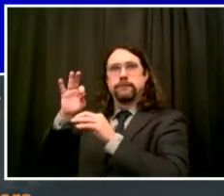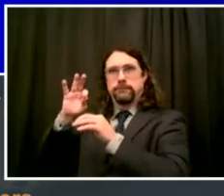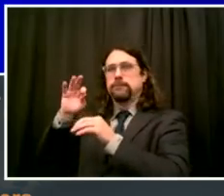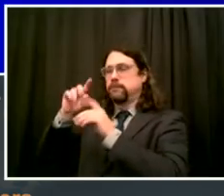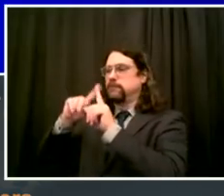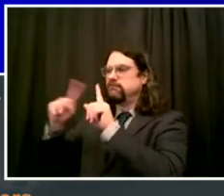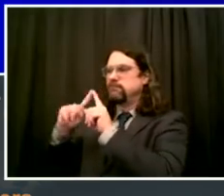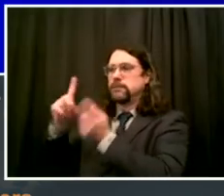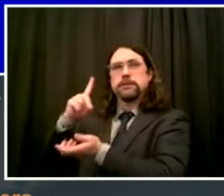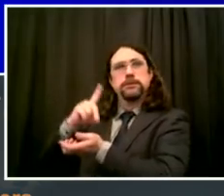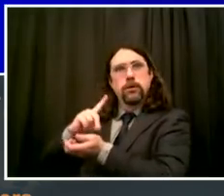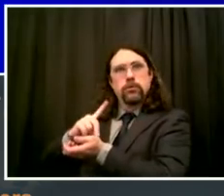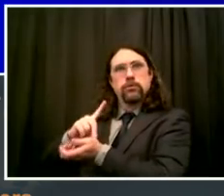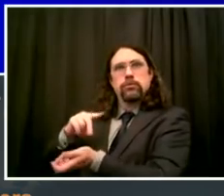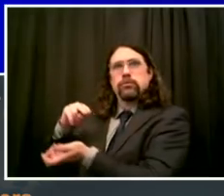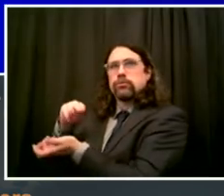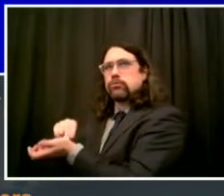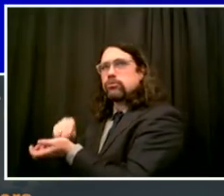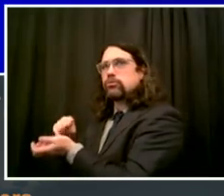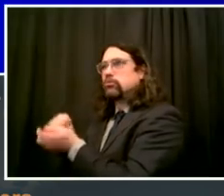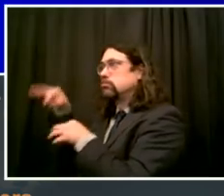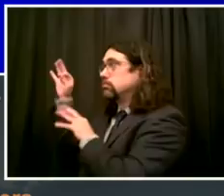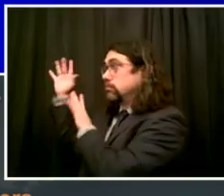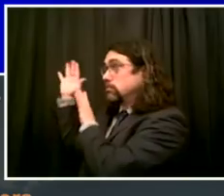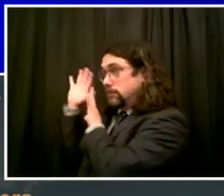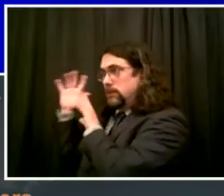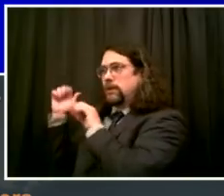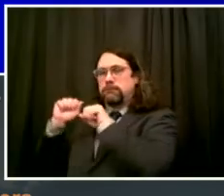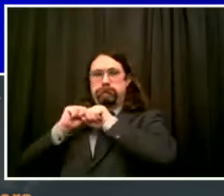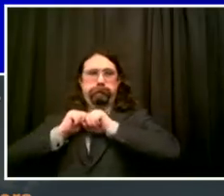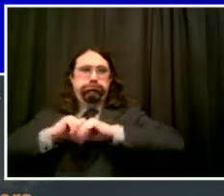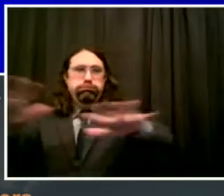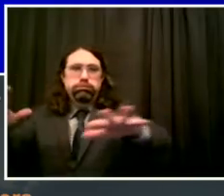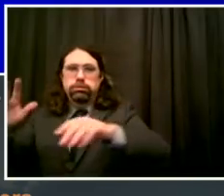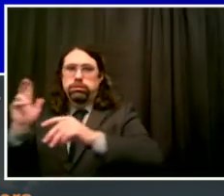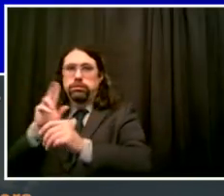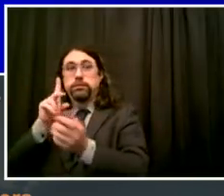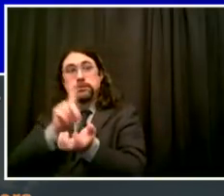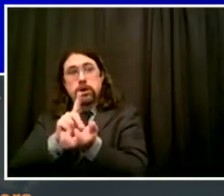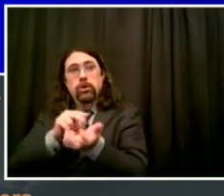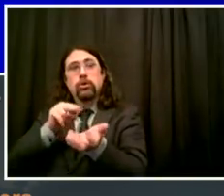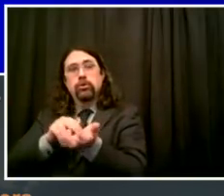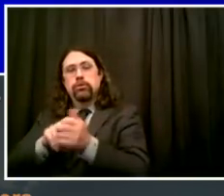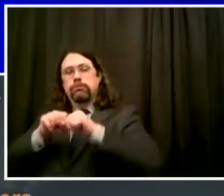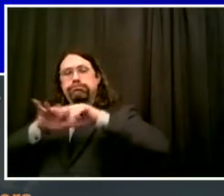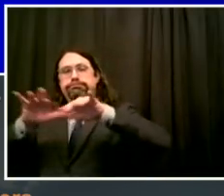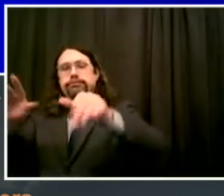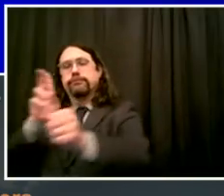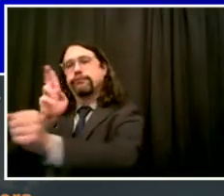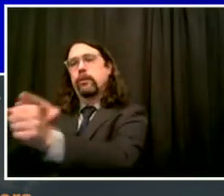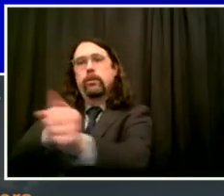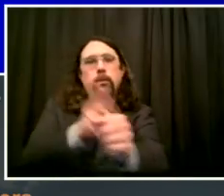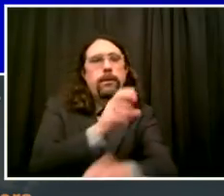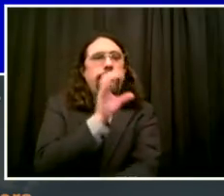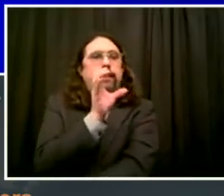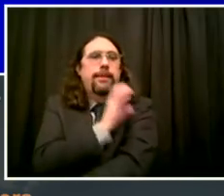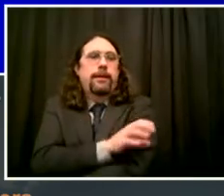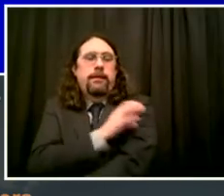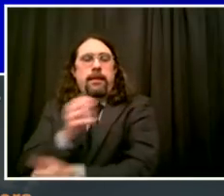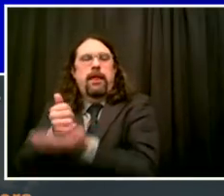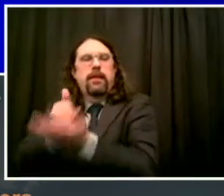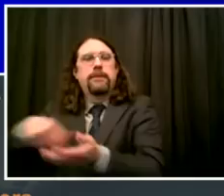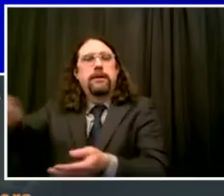the personnel resources and cover the costs so that they can get back up and running as fully as possible.